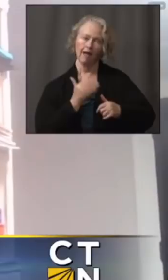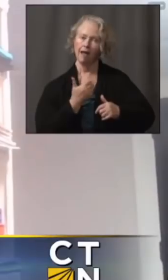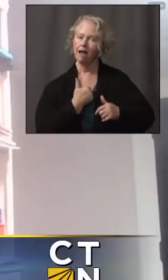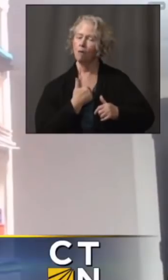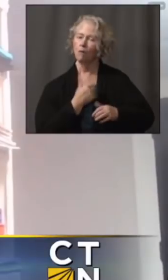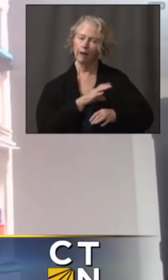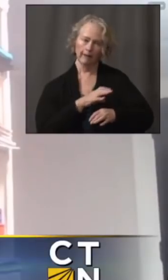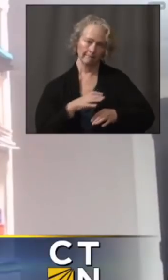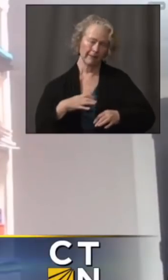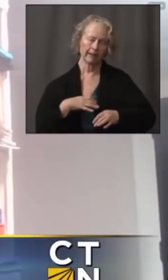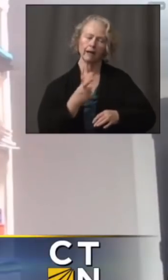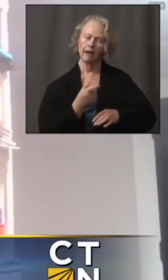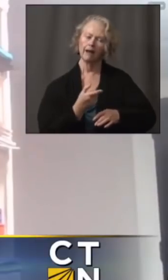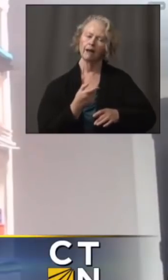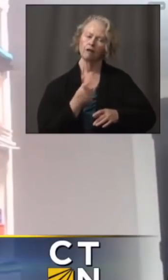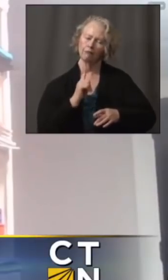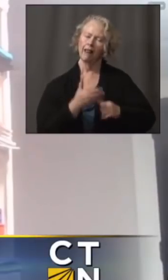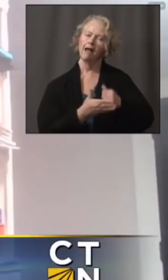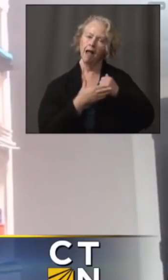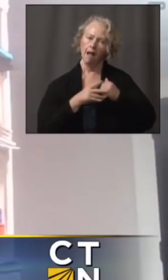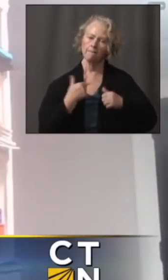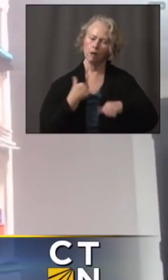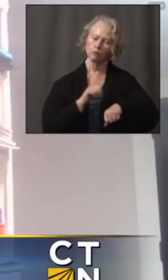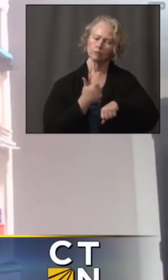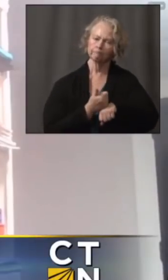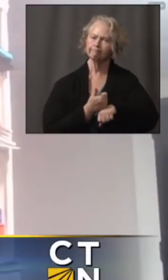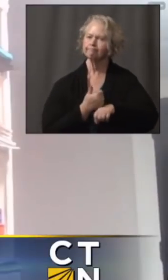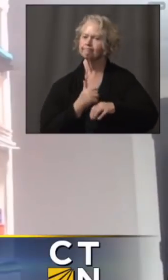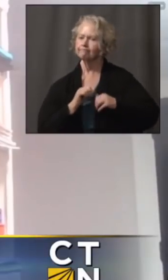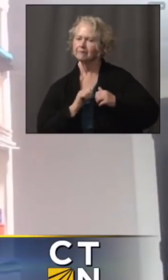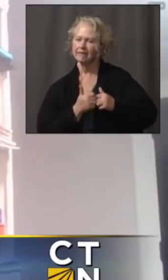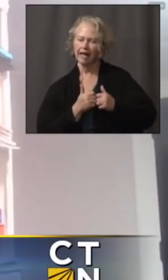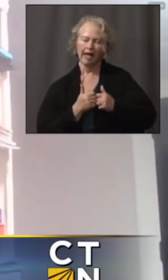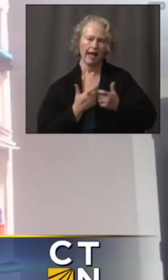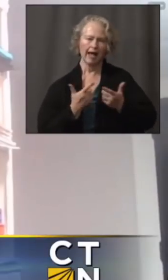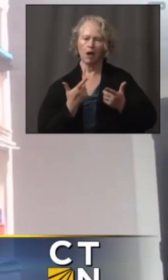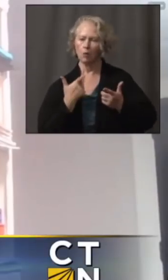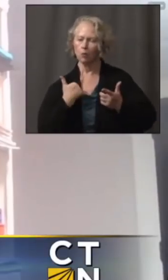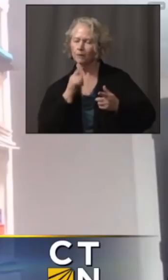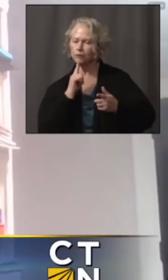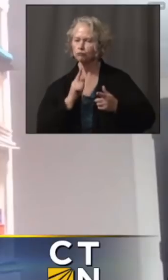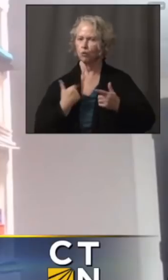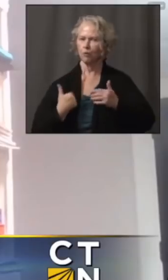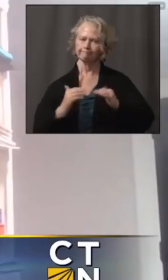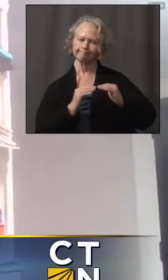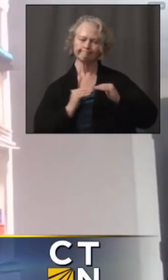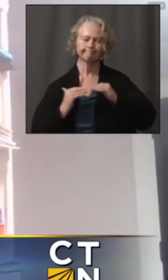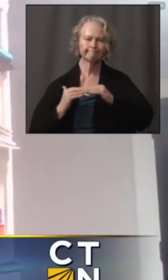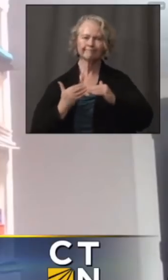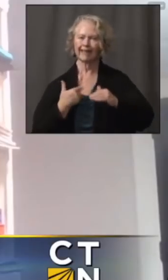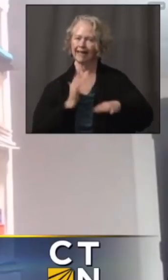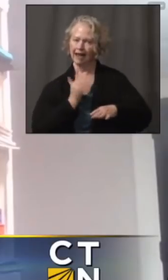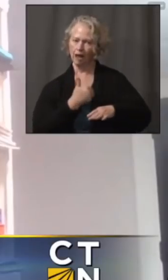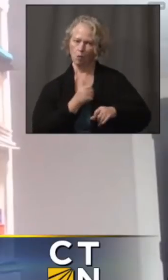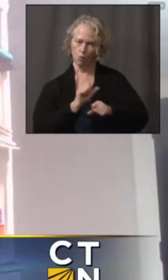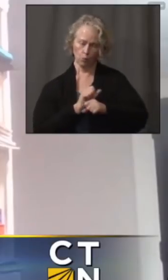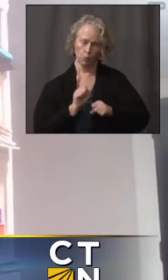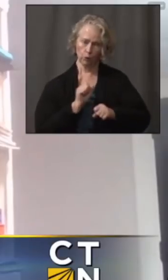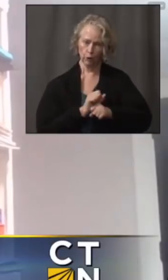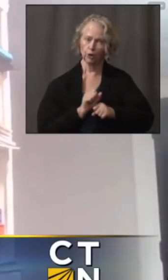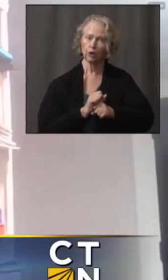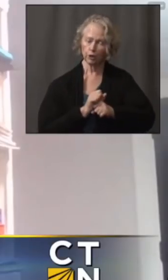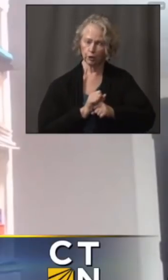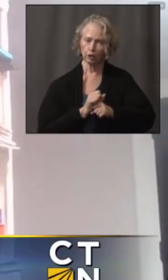framework for including issues of equity in all of our work on